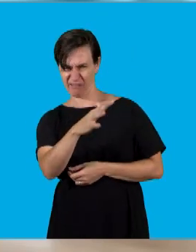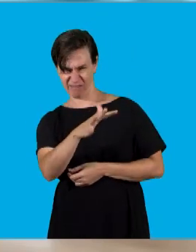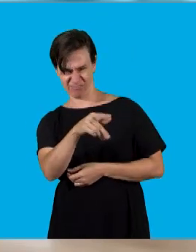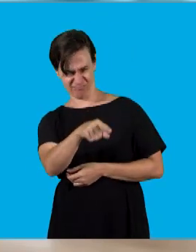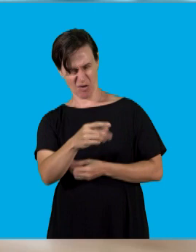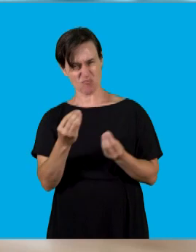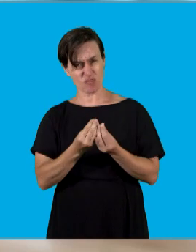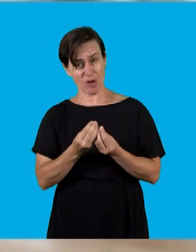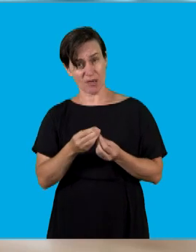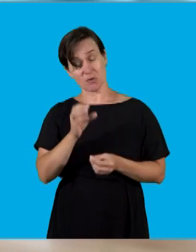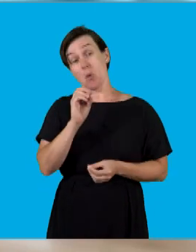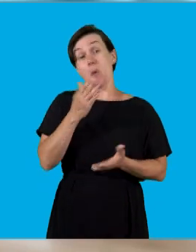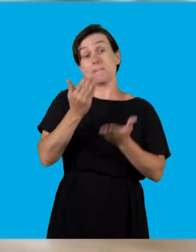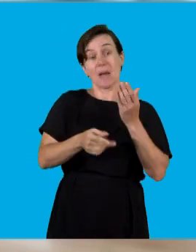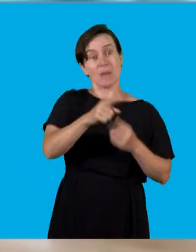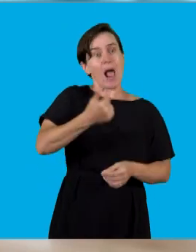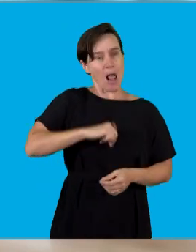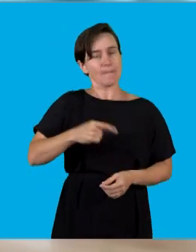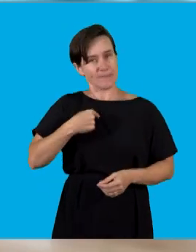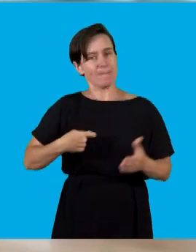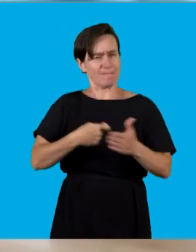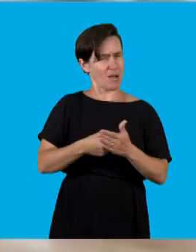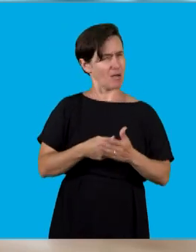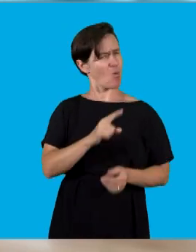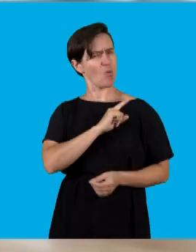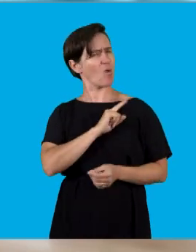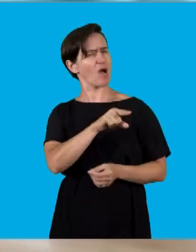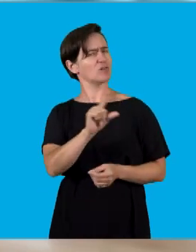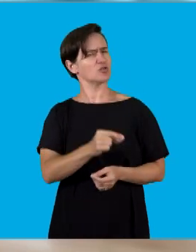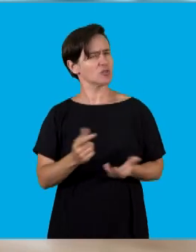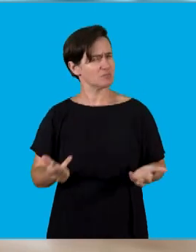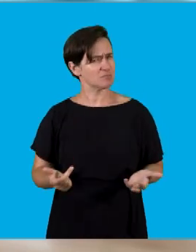with it? Or are they just trying to attract me to come and buy?